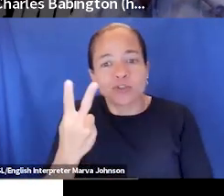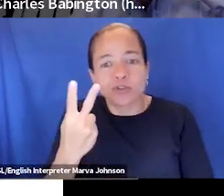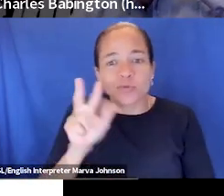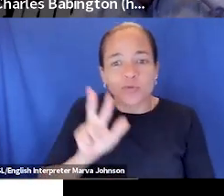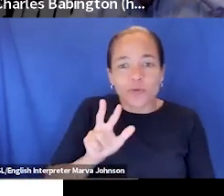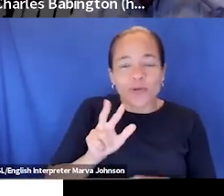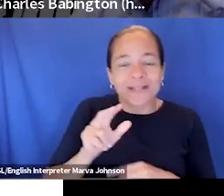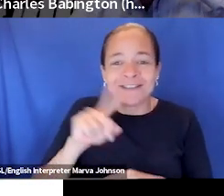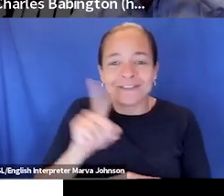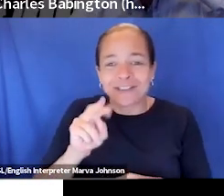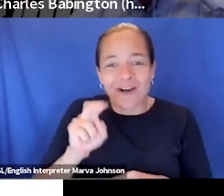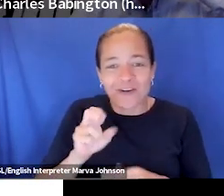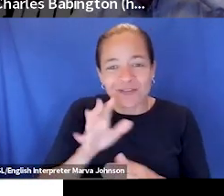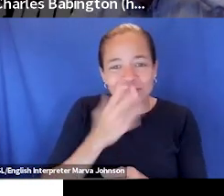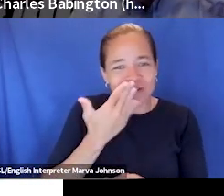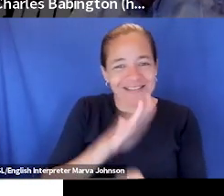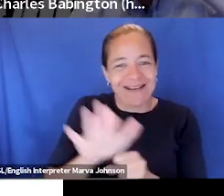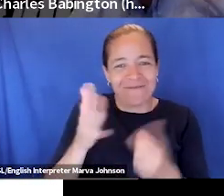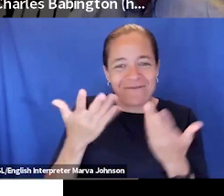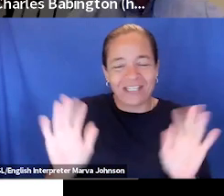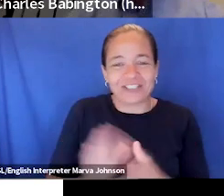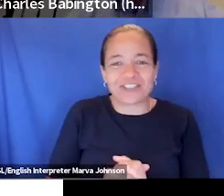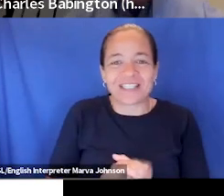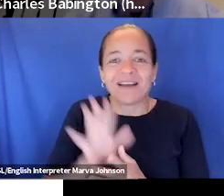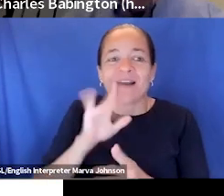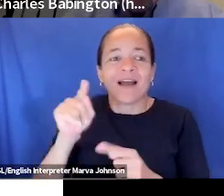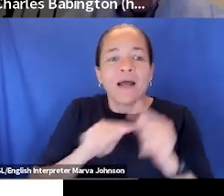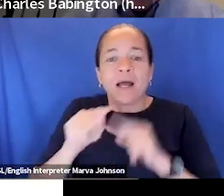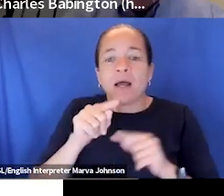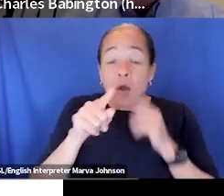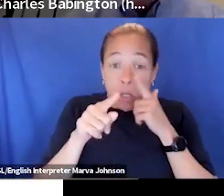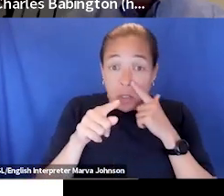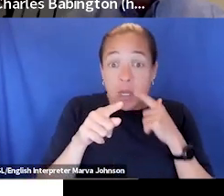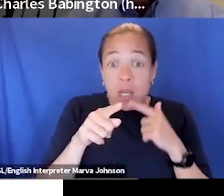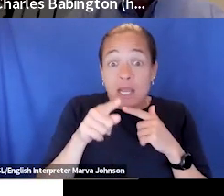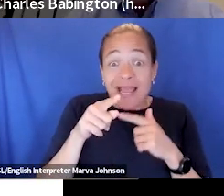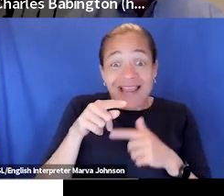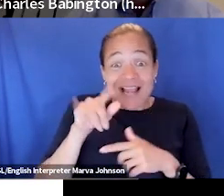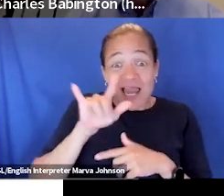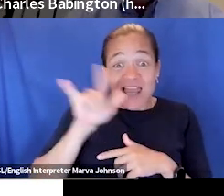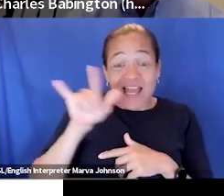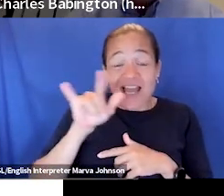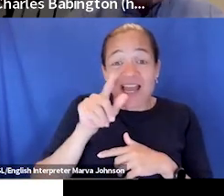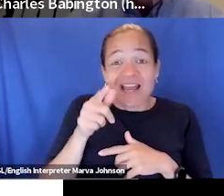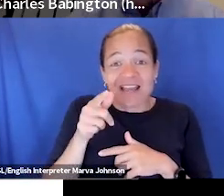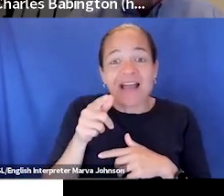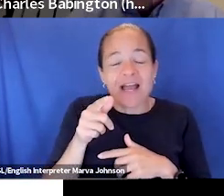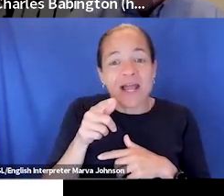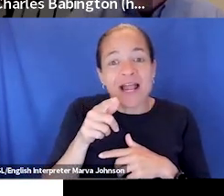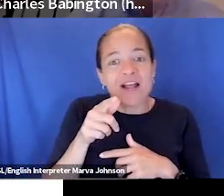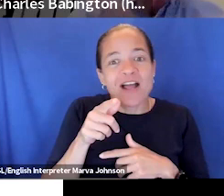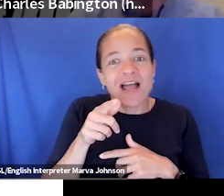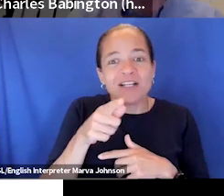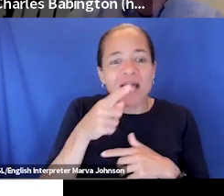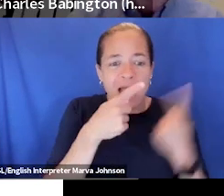types of, I'll just go back a second, you're walking through the airport. This is your last and final boarding call. You hear that so many times, you stop thinking about how silly it is. It's either the last